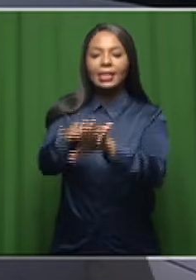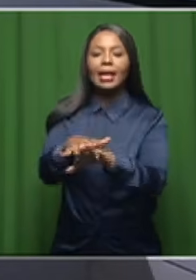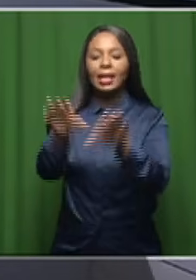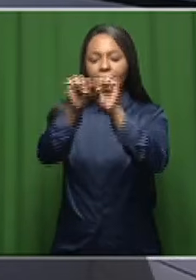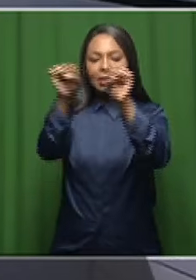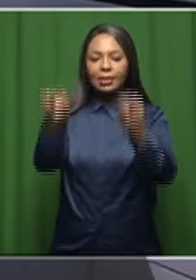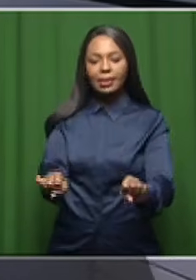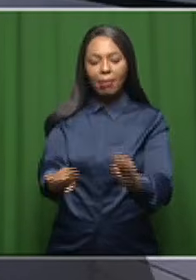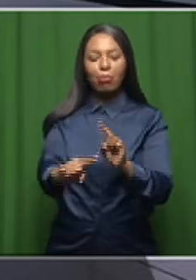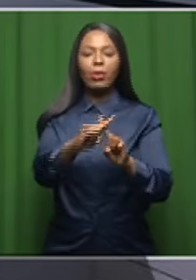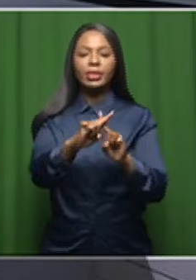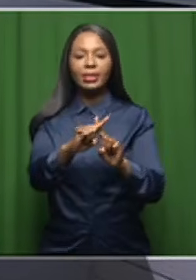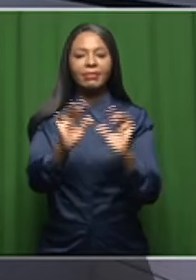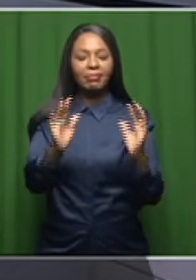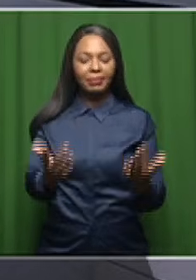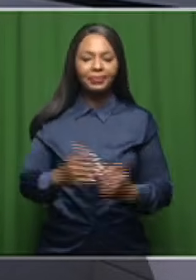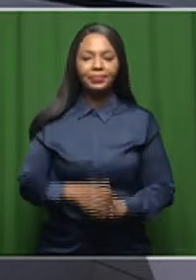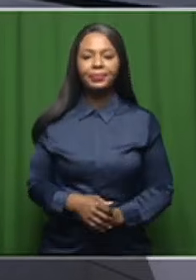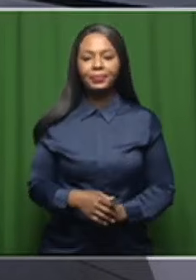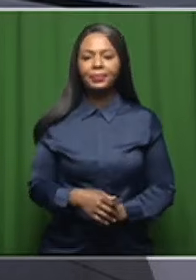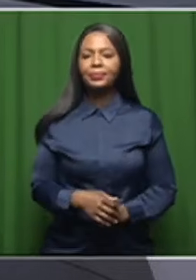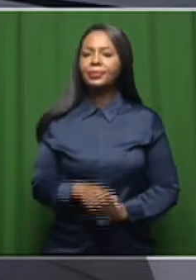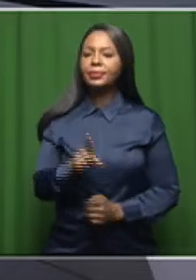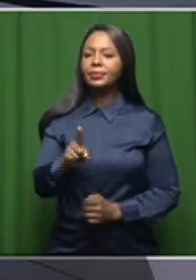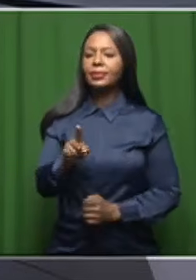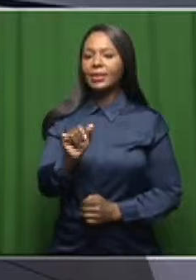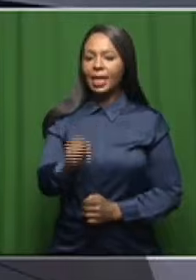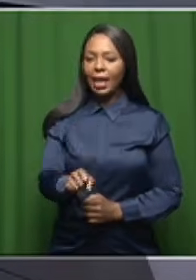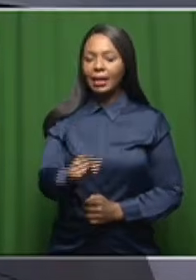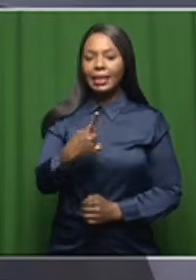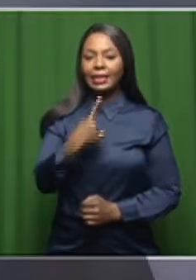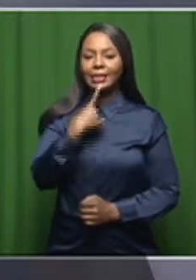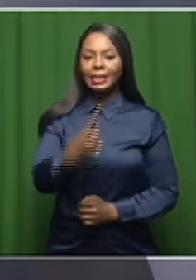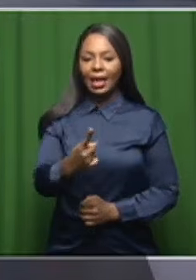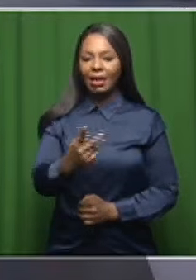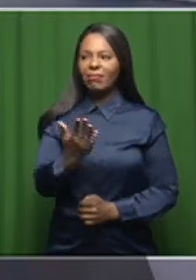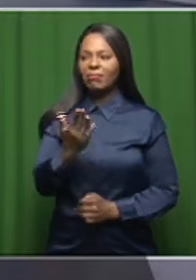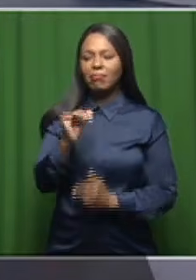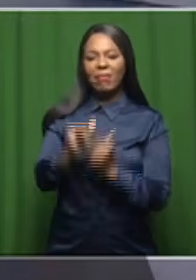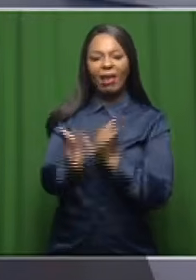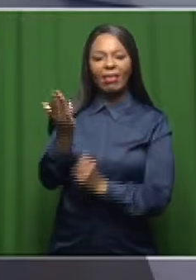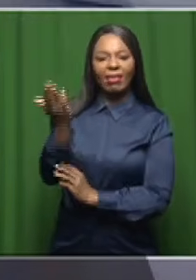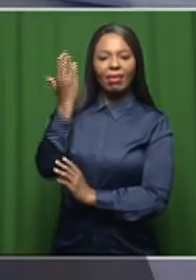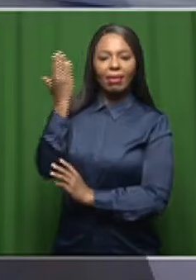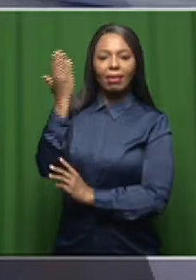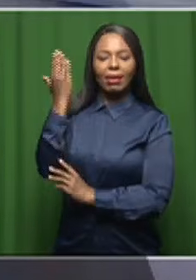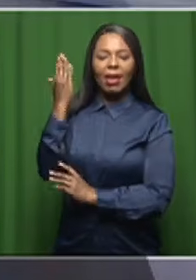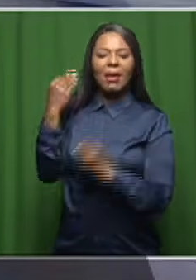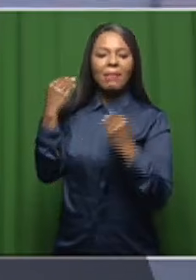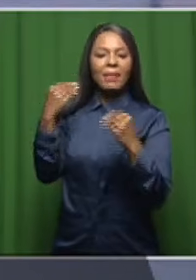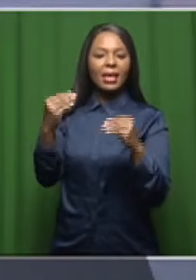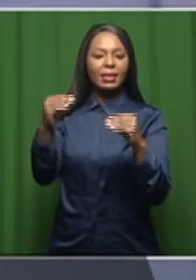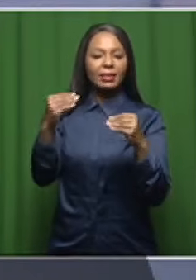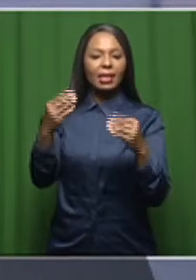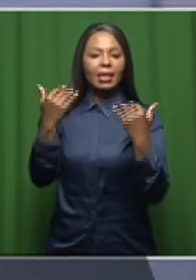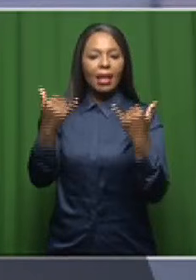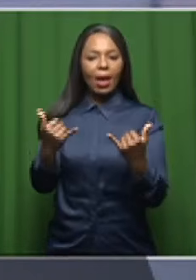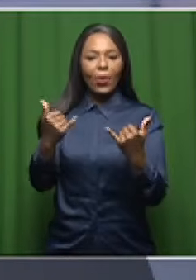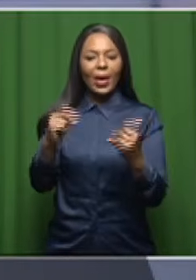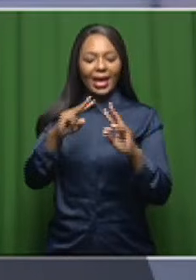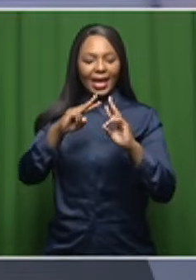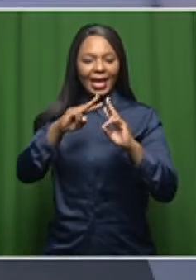positively? Well, Sister Alicia, I must say that for the past couple of months, we've been busy with the